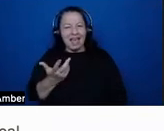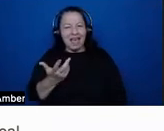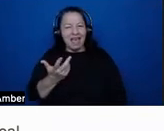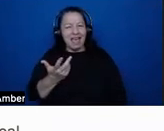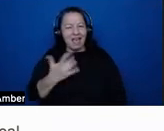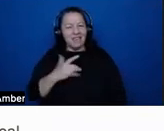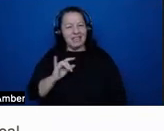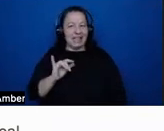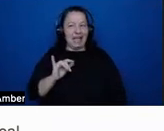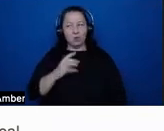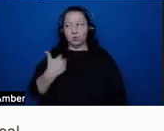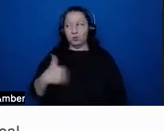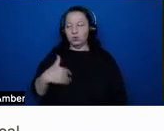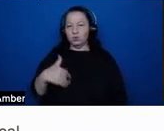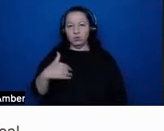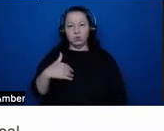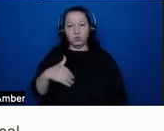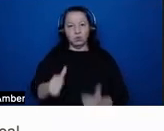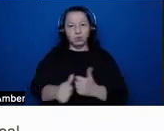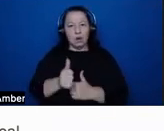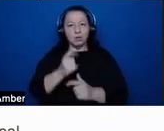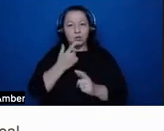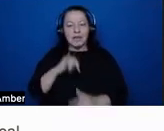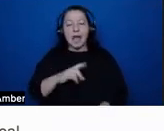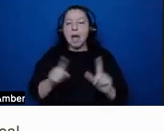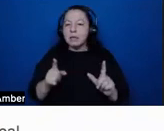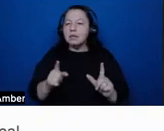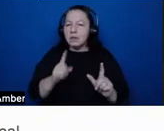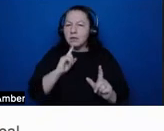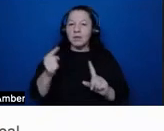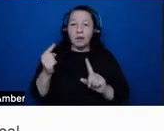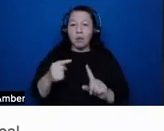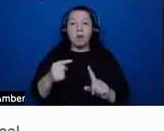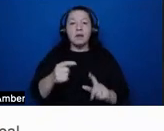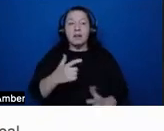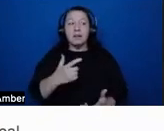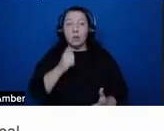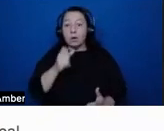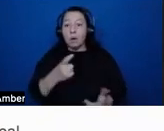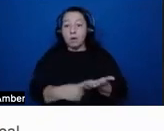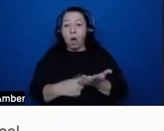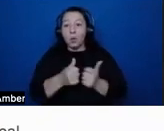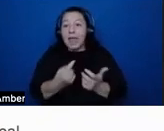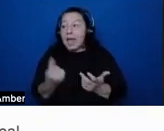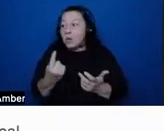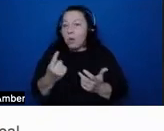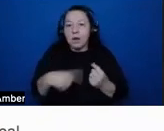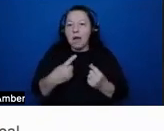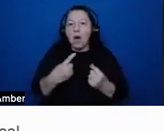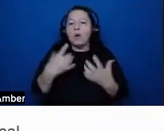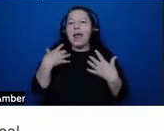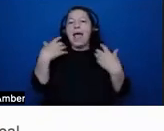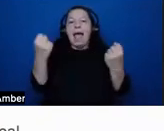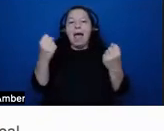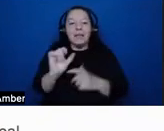some of it comes down to the fact that we aren't talking with anybody about what sexuality should and can look like, and